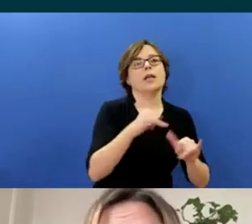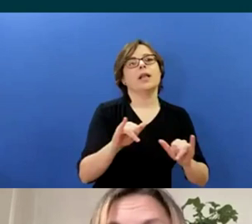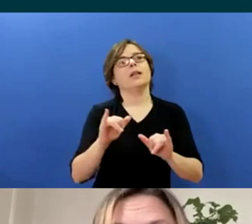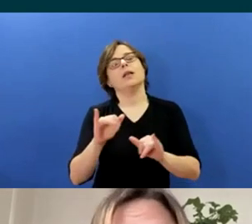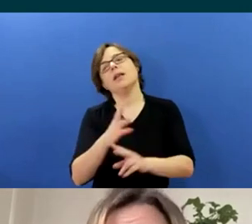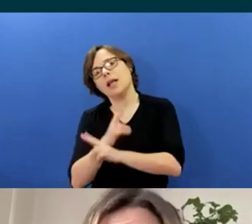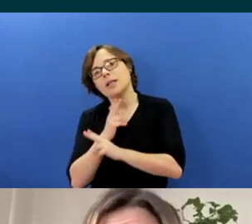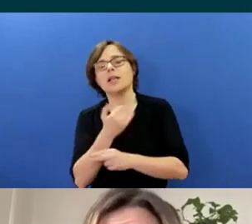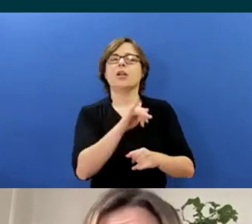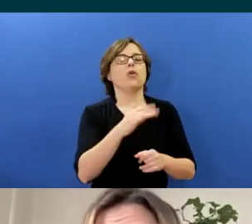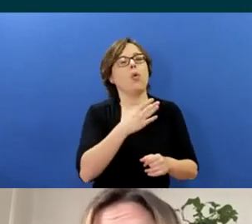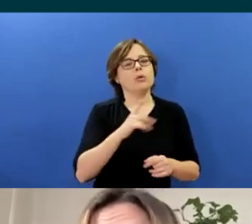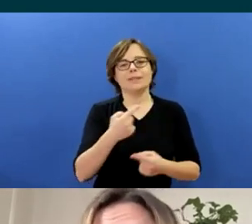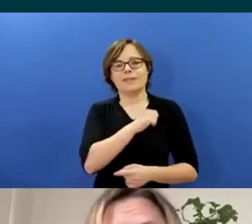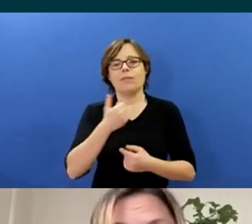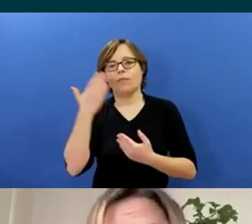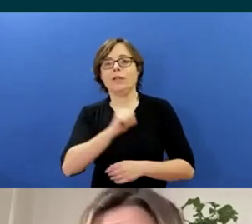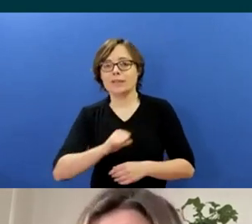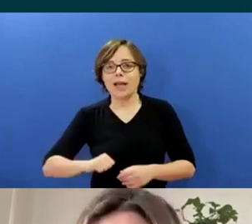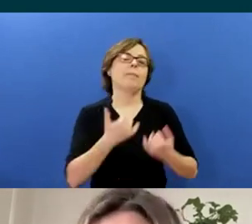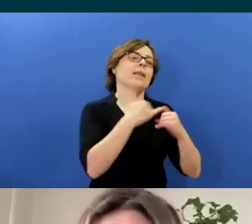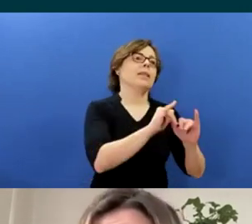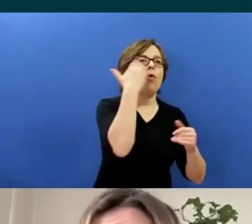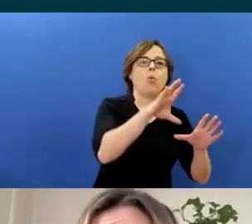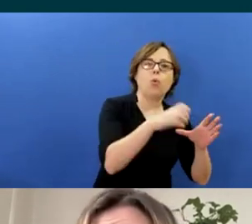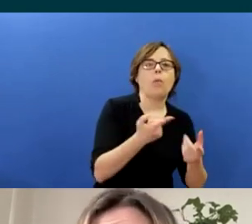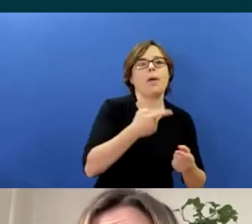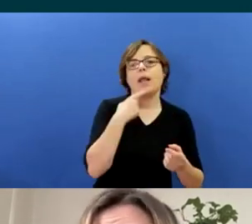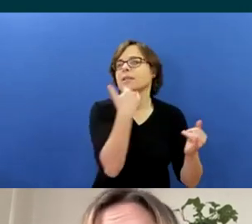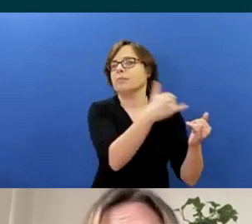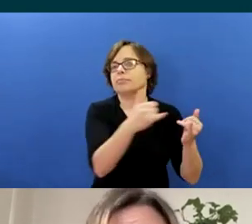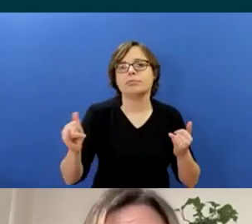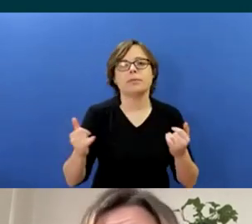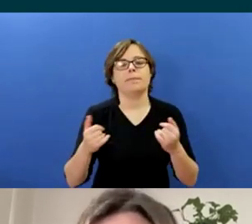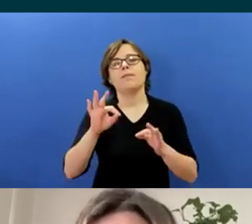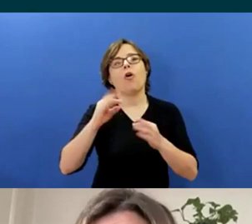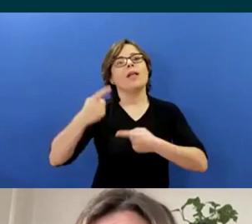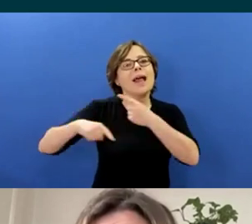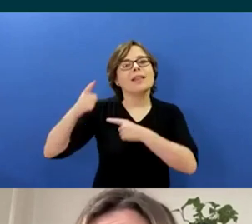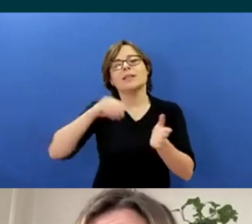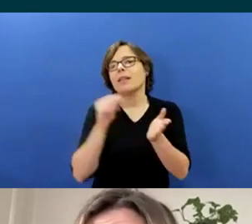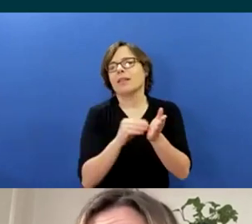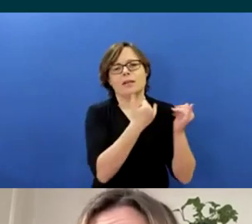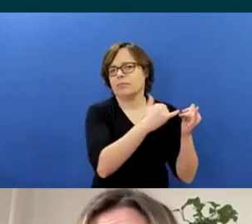speak different languages, they practice different customs, and even have different laws.